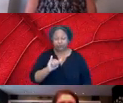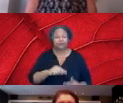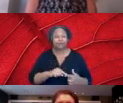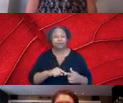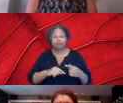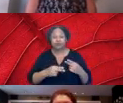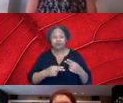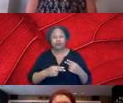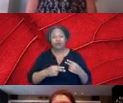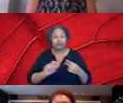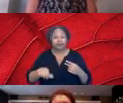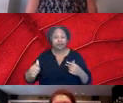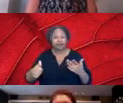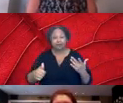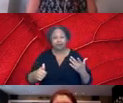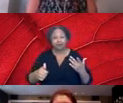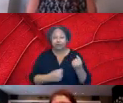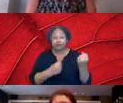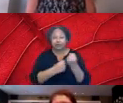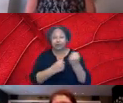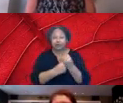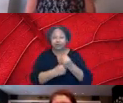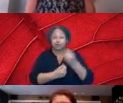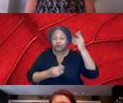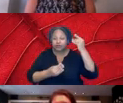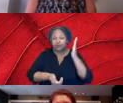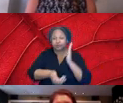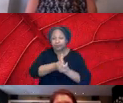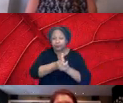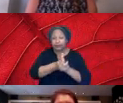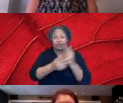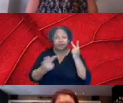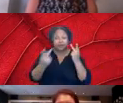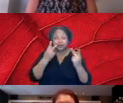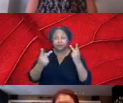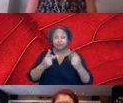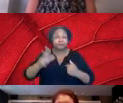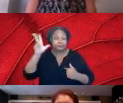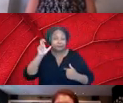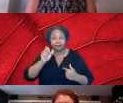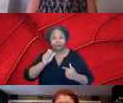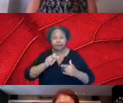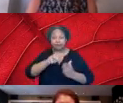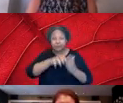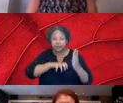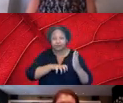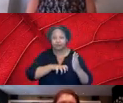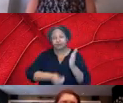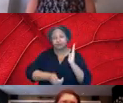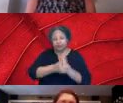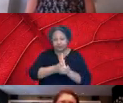and any accompanying support material in the form of visual, audio, or text-based